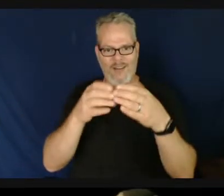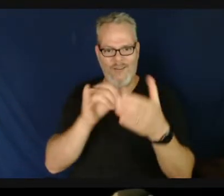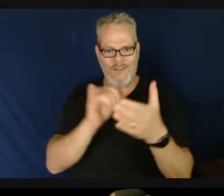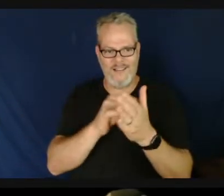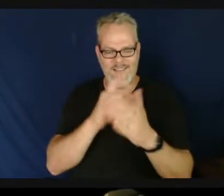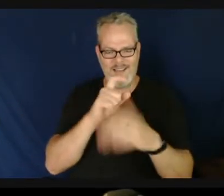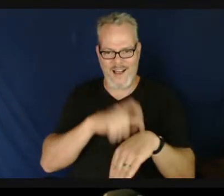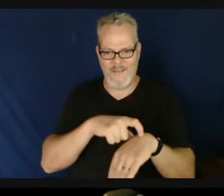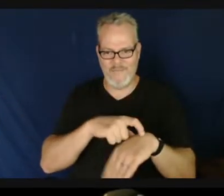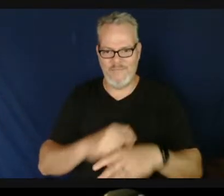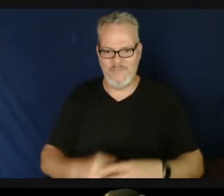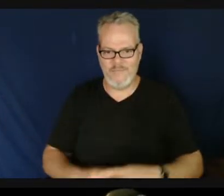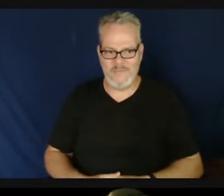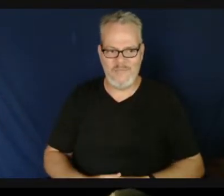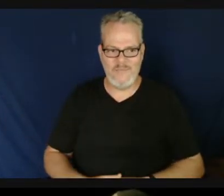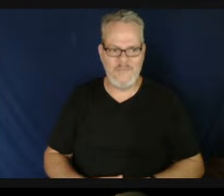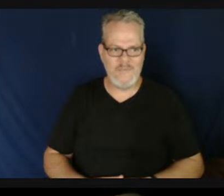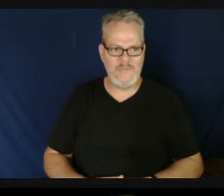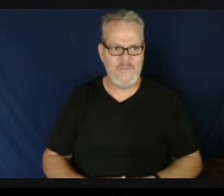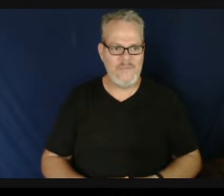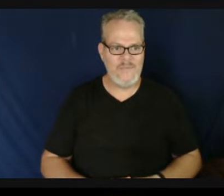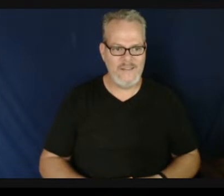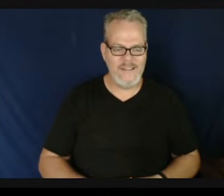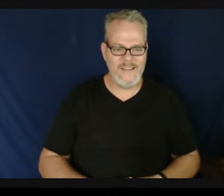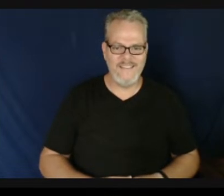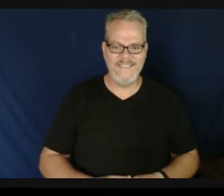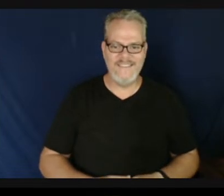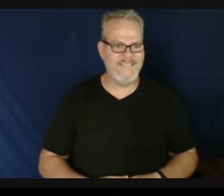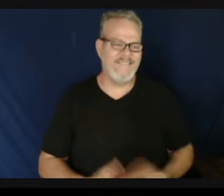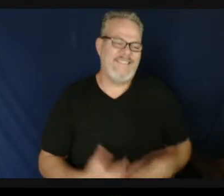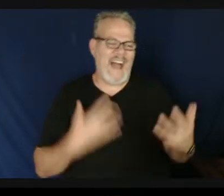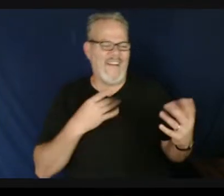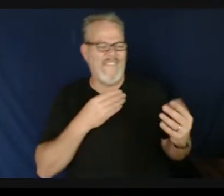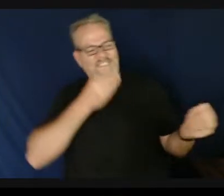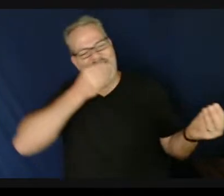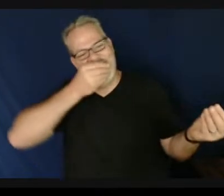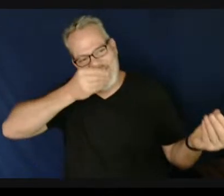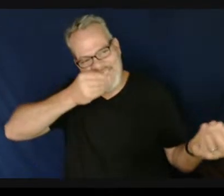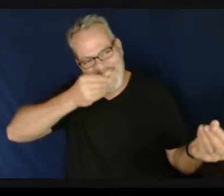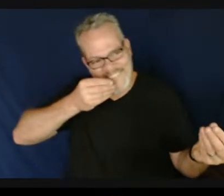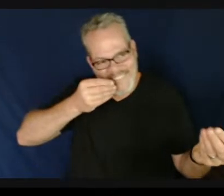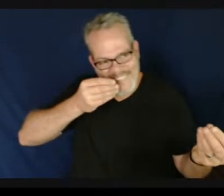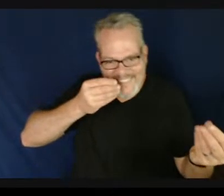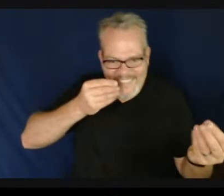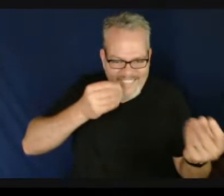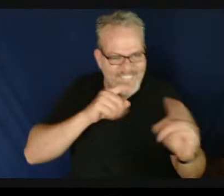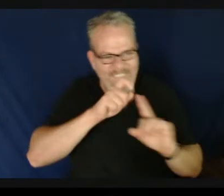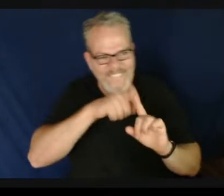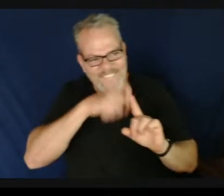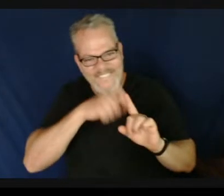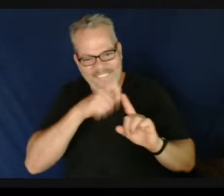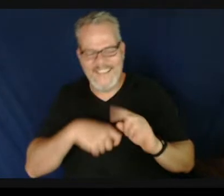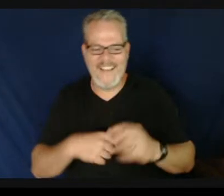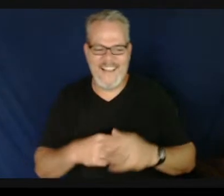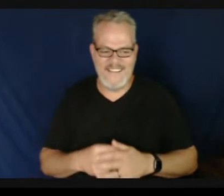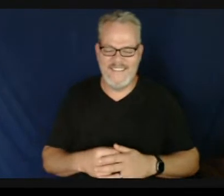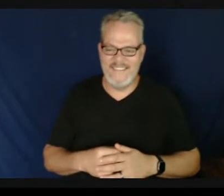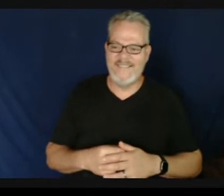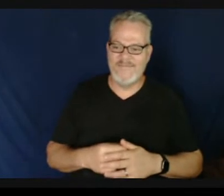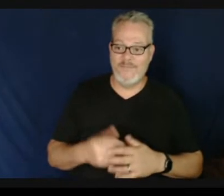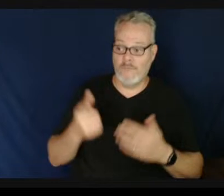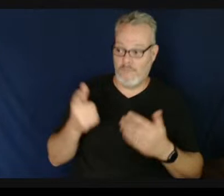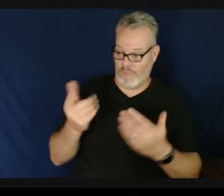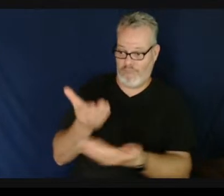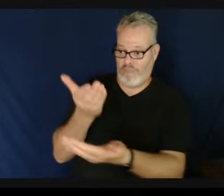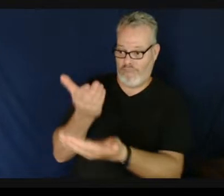Oh, well, there's the schedule. I don't know. I'm just saying, I would be stoked to make it from Hilo to Volcano. Until you can present me evidence